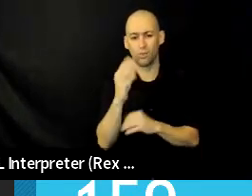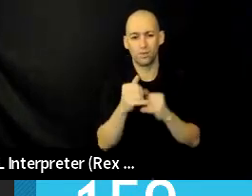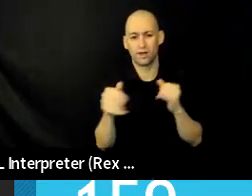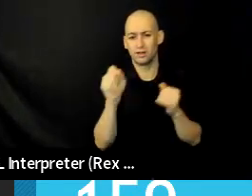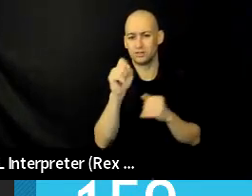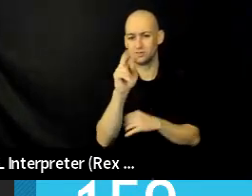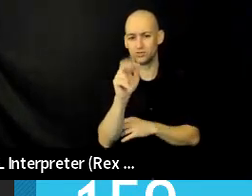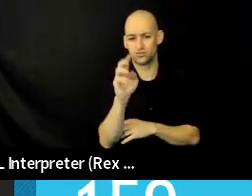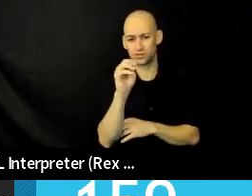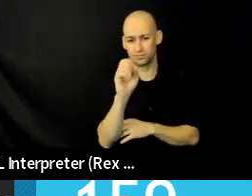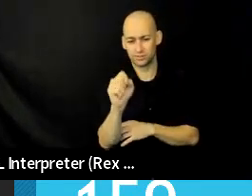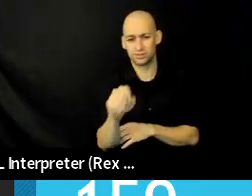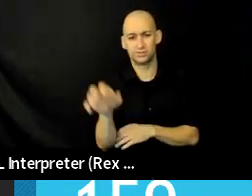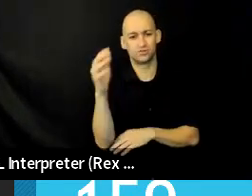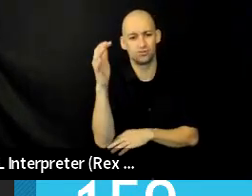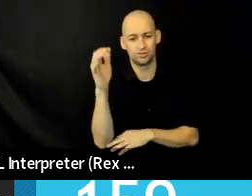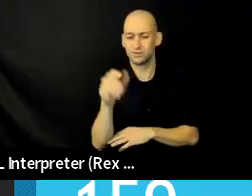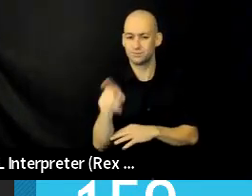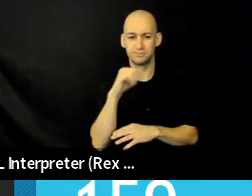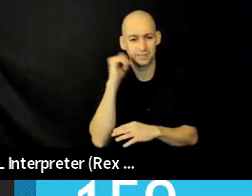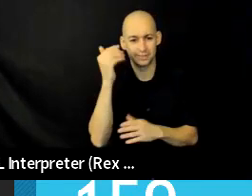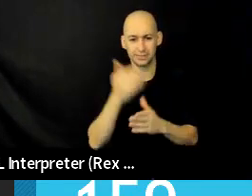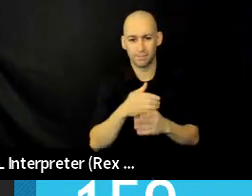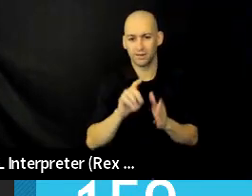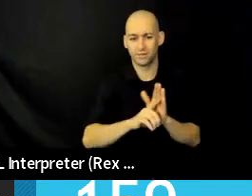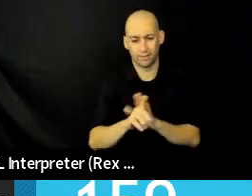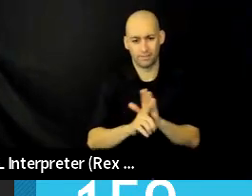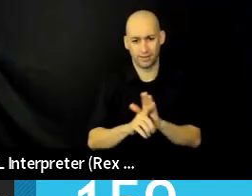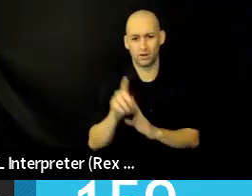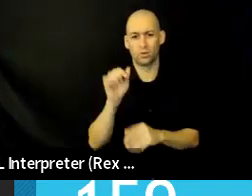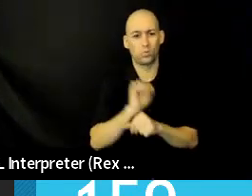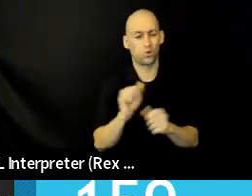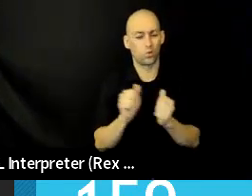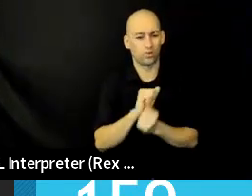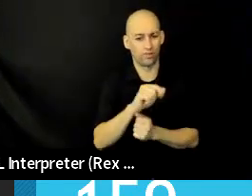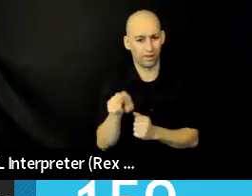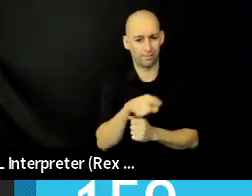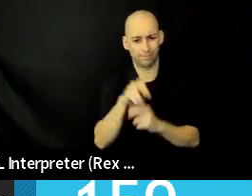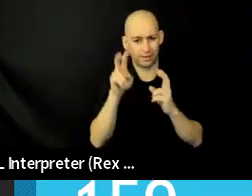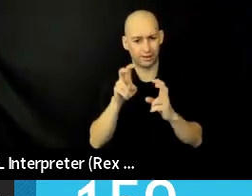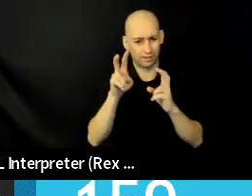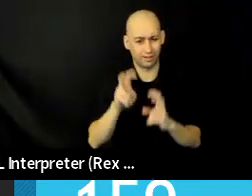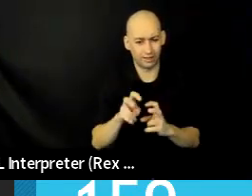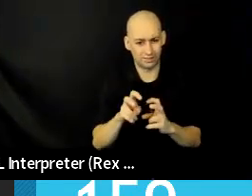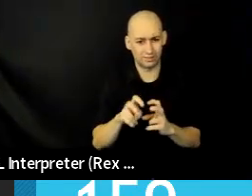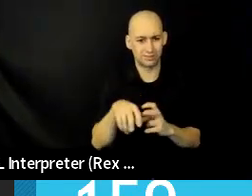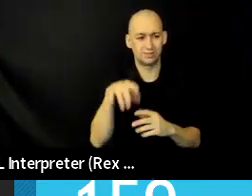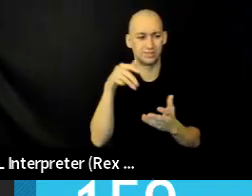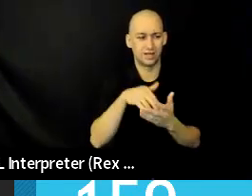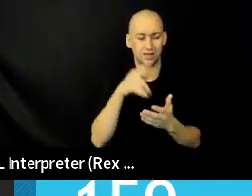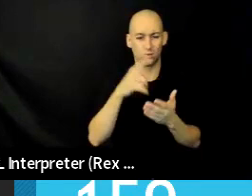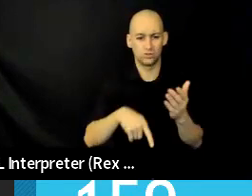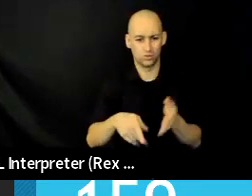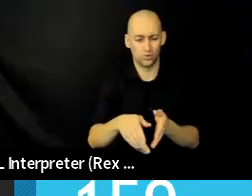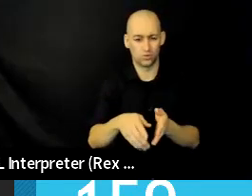don't stop development. You work with them. You analyze, you study what is required, what